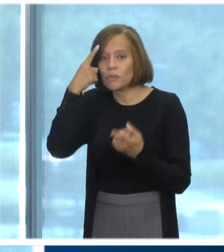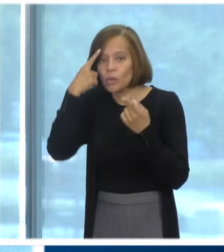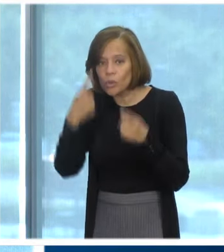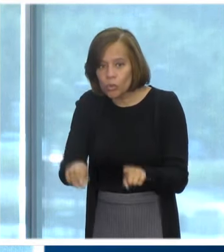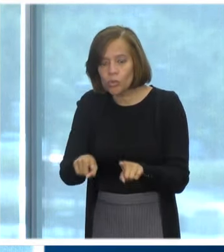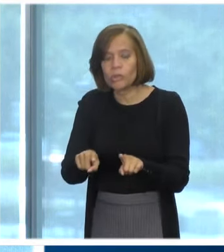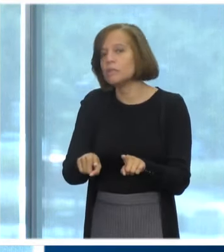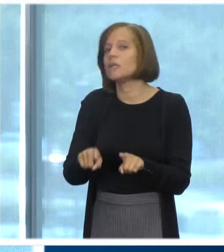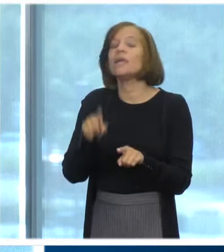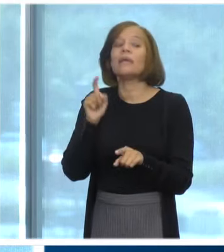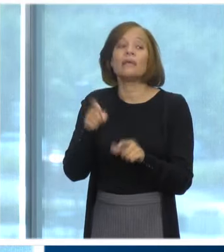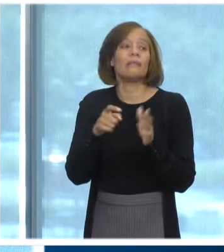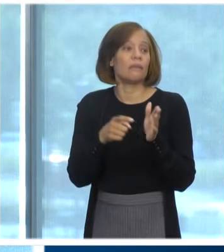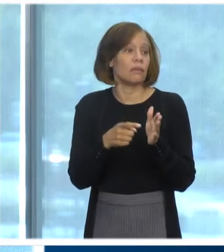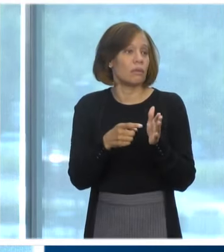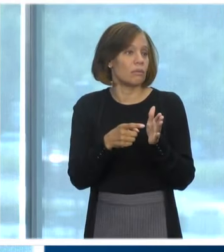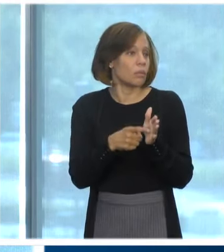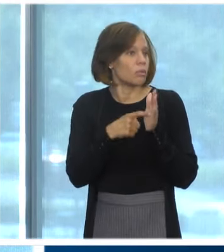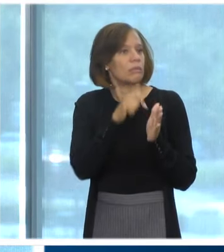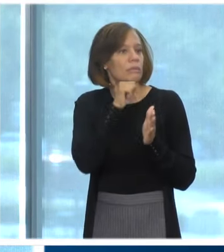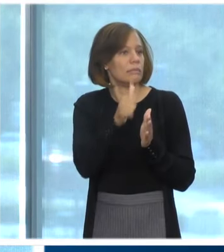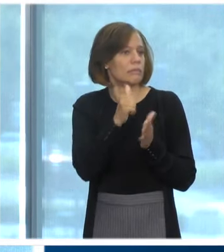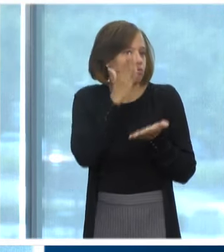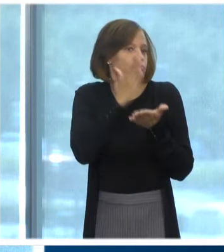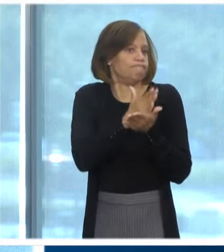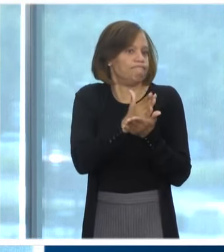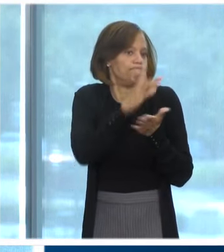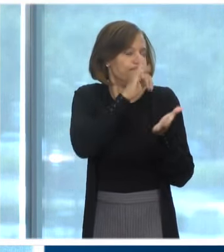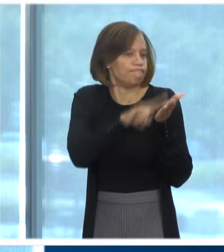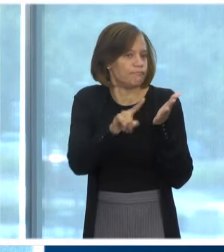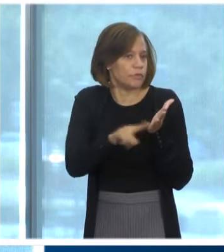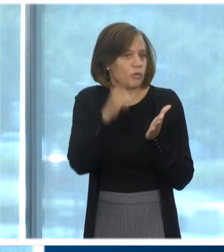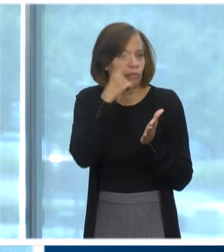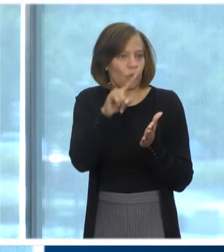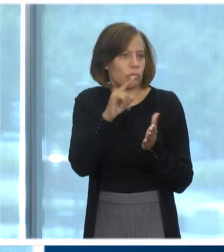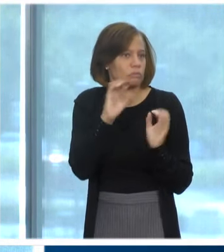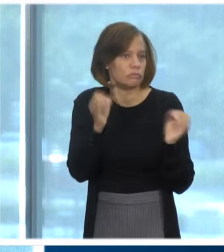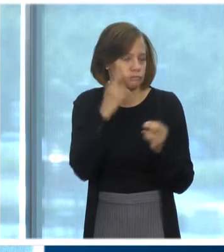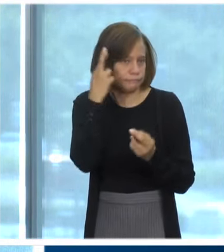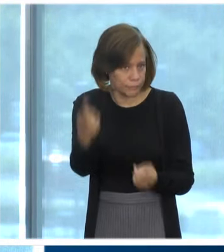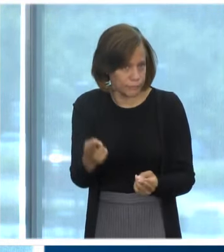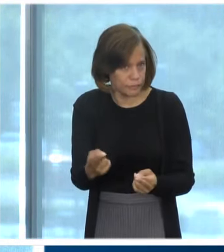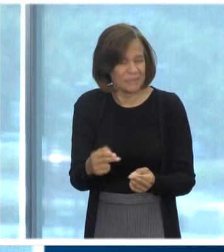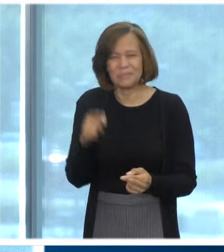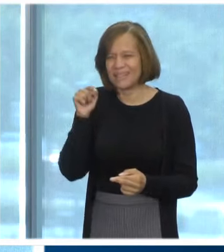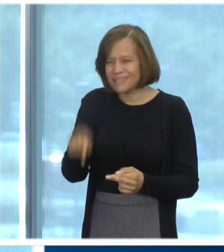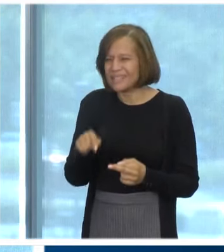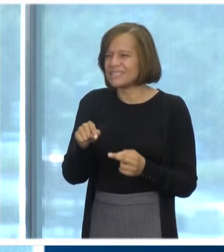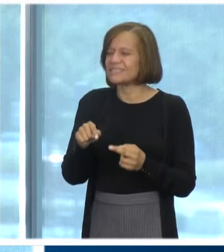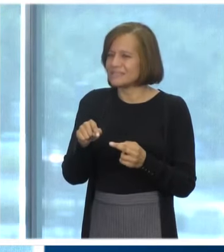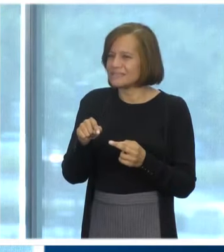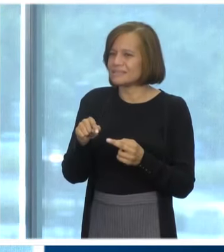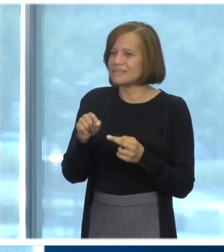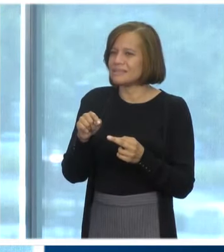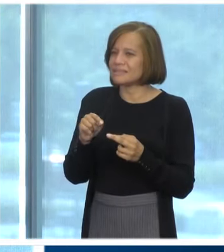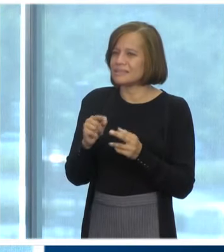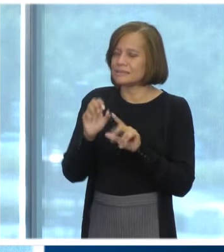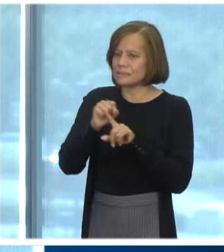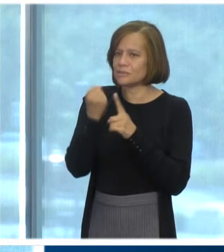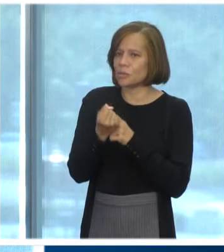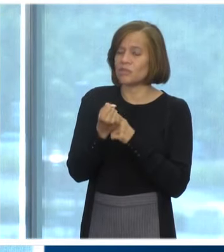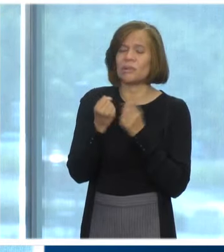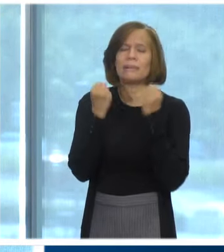withhold its agreement unreasonably. In this situation, where the city faced an unprecedented number of citizen complaints related to